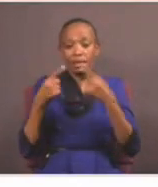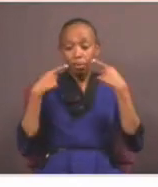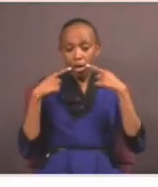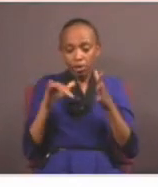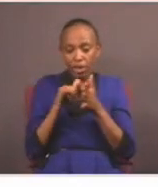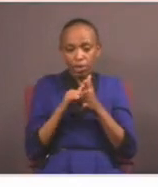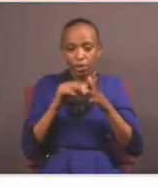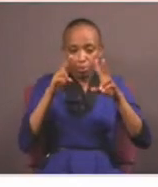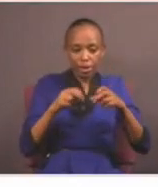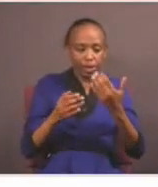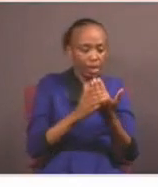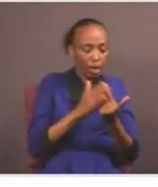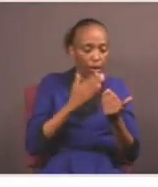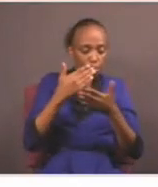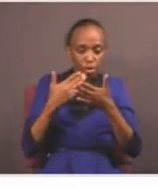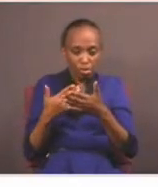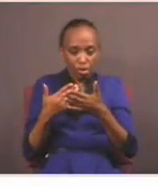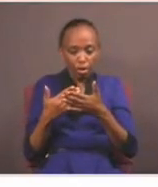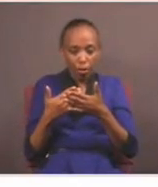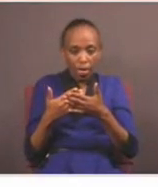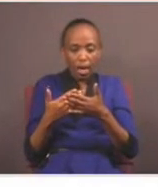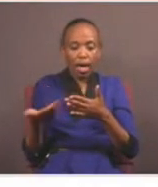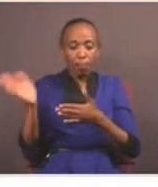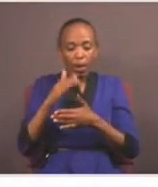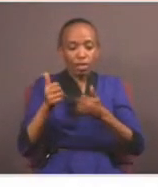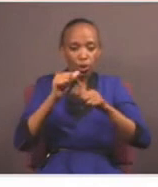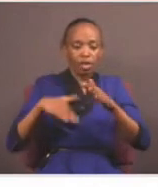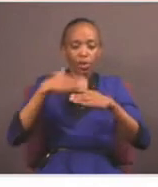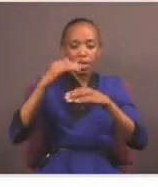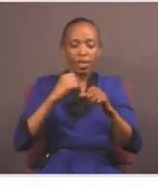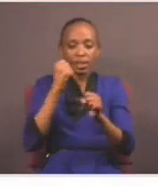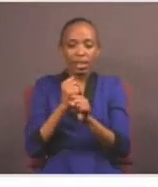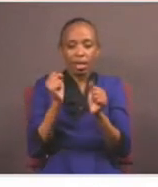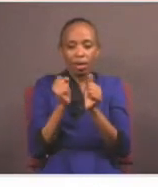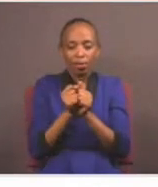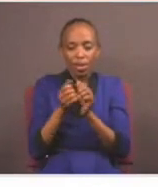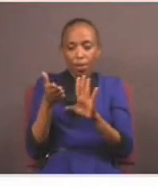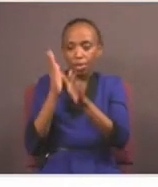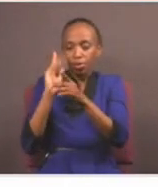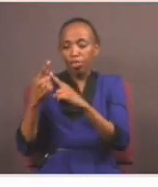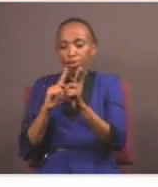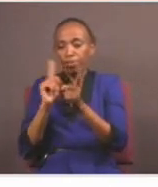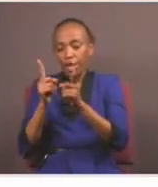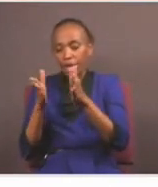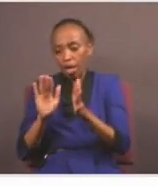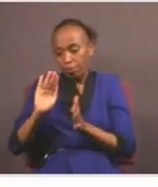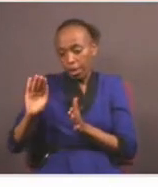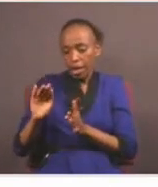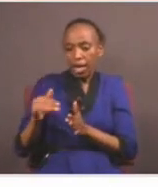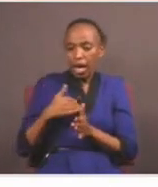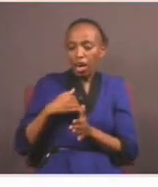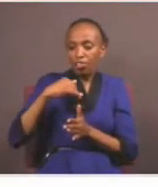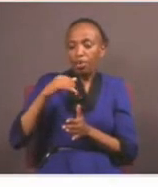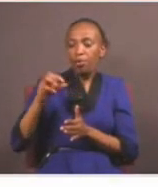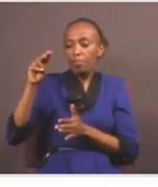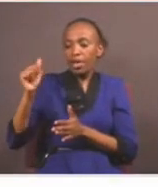will be seeking treatment ahead of an anticipated return to action next year, with her withdrawal from the race now leaving Jeff Kosgei, as well